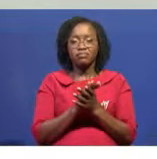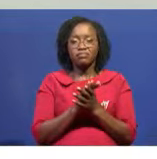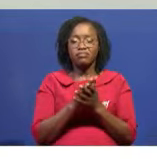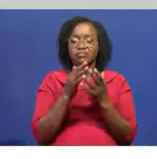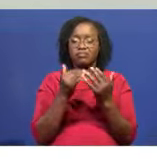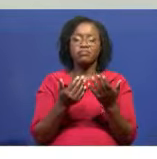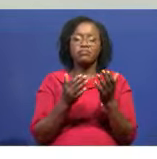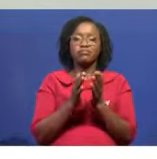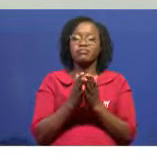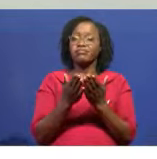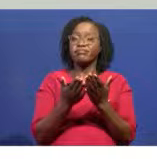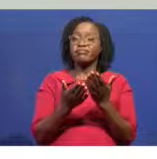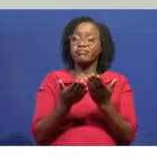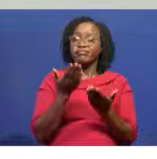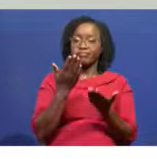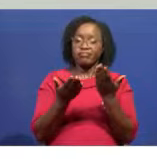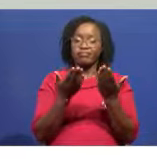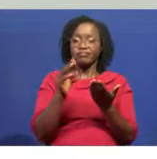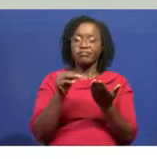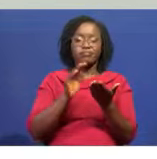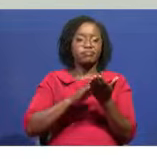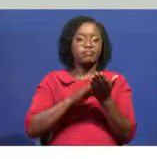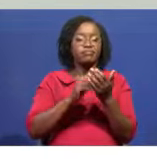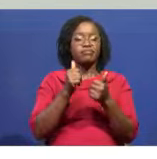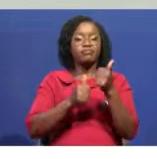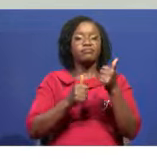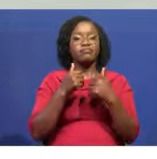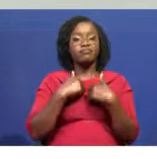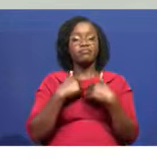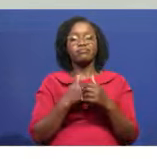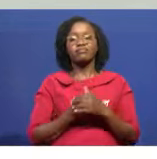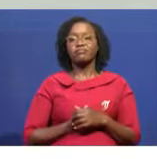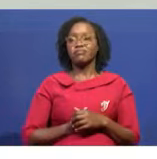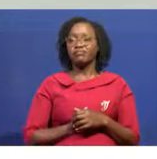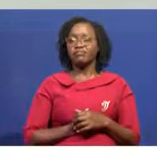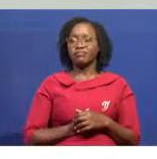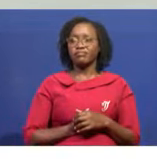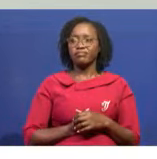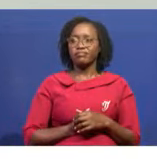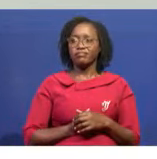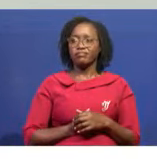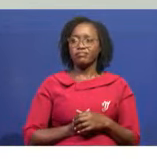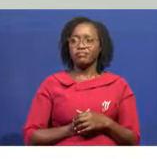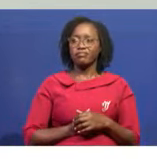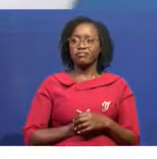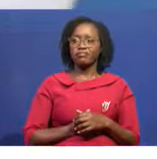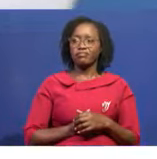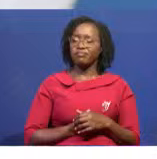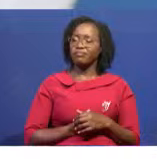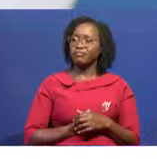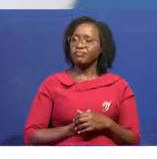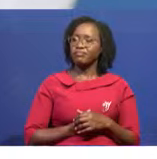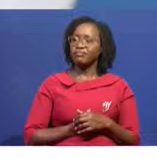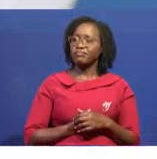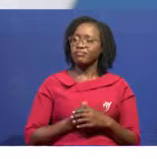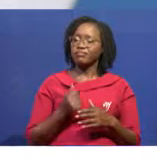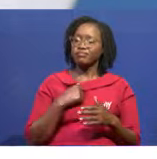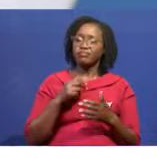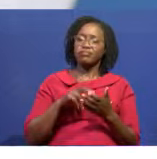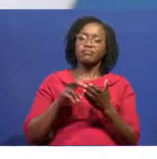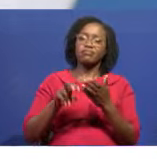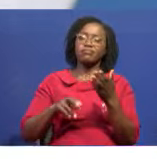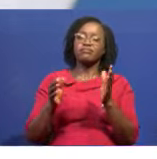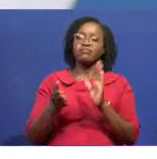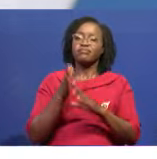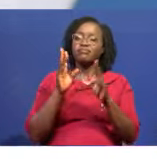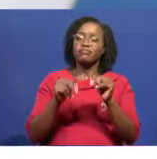currently assessing them. So what are kind of recommendations, in short, that I'm asking, you will be giving? I don't want to jump the gun, but